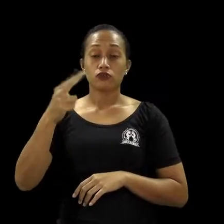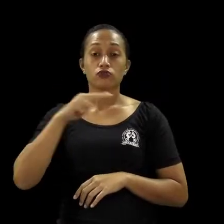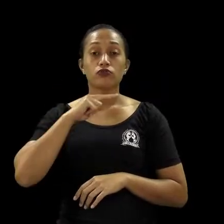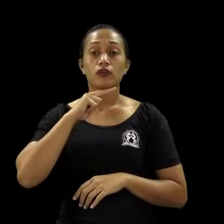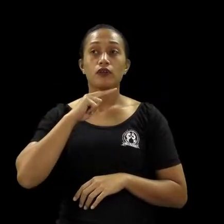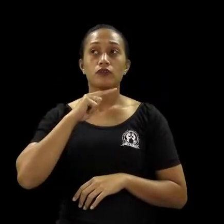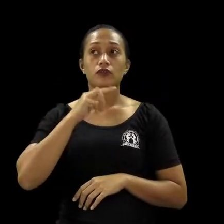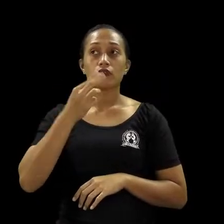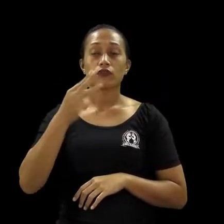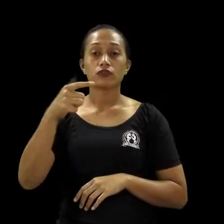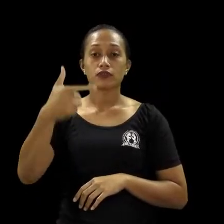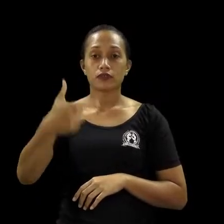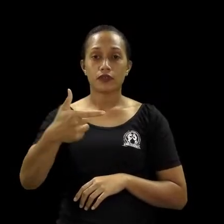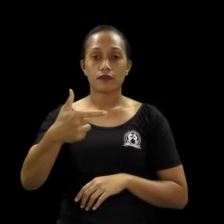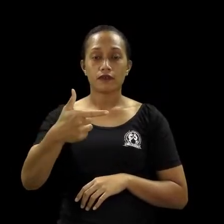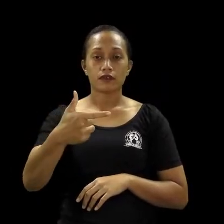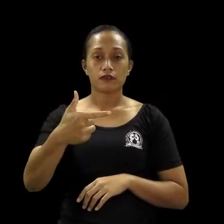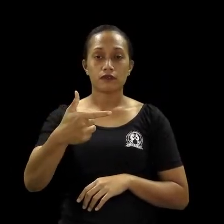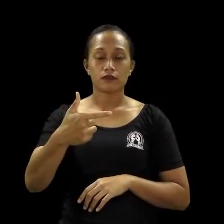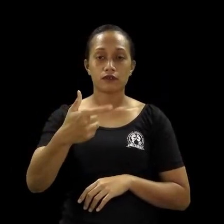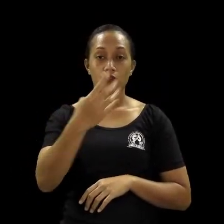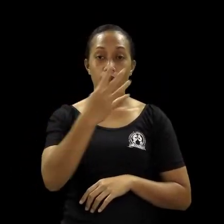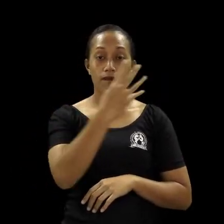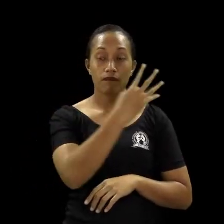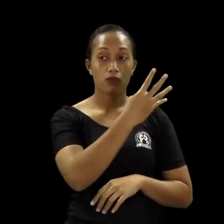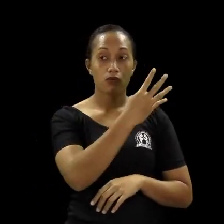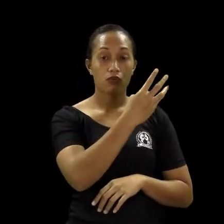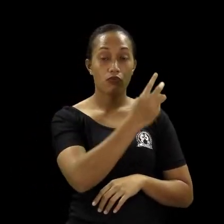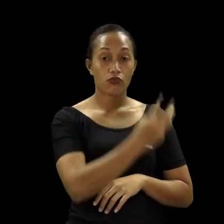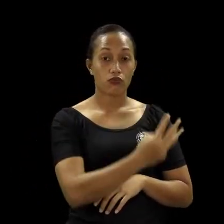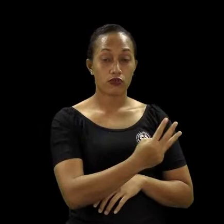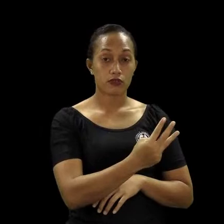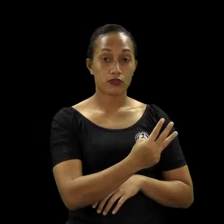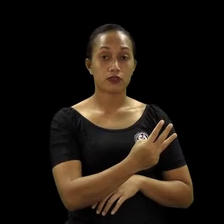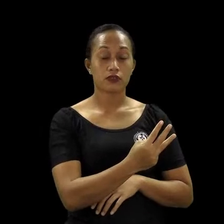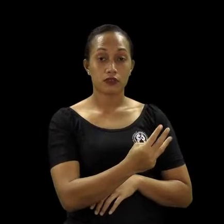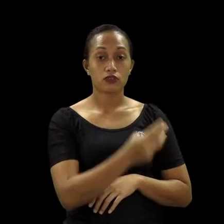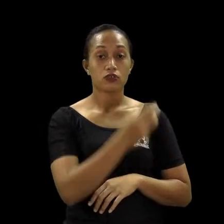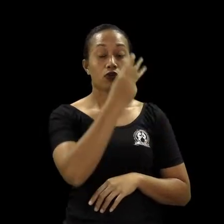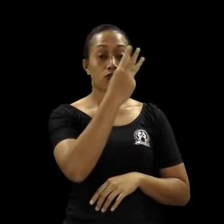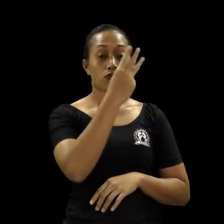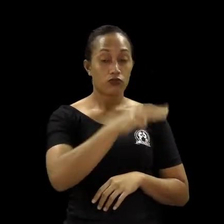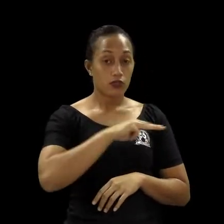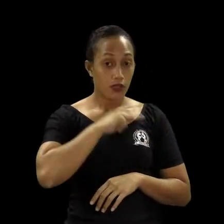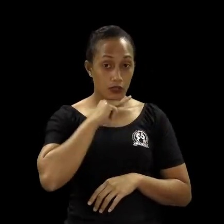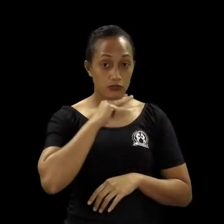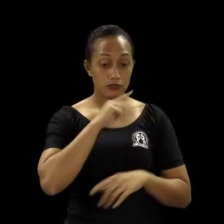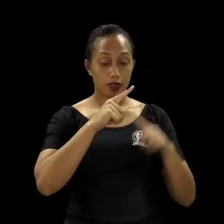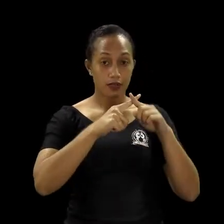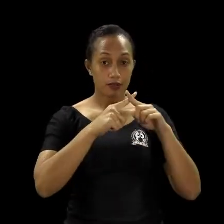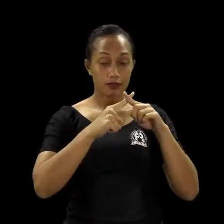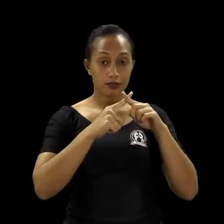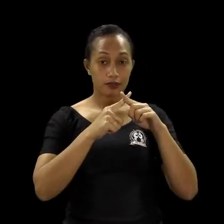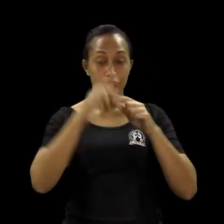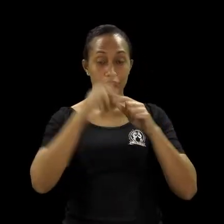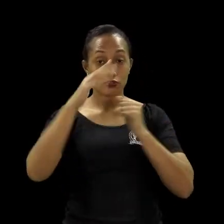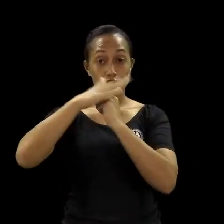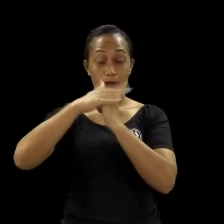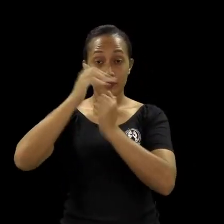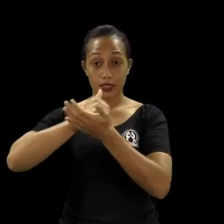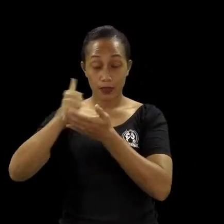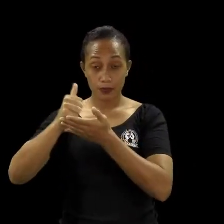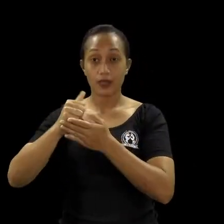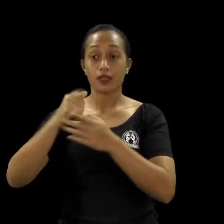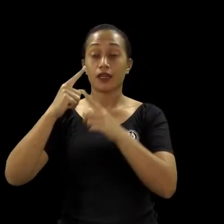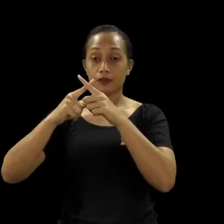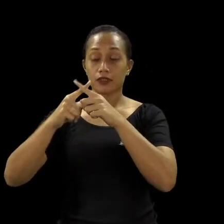237. Now, 4/3. Well, to get the denominator to be 300, we have to multiply the denominator by 100, so we have